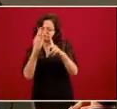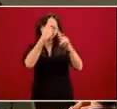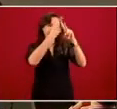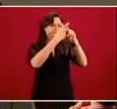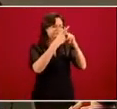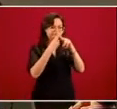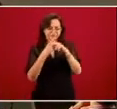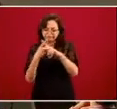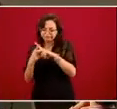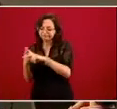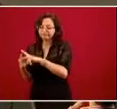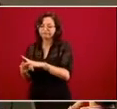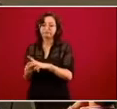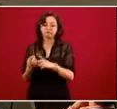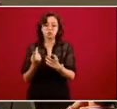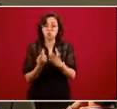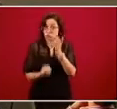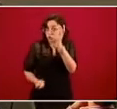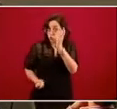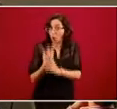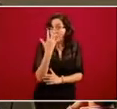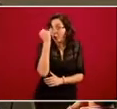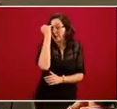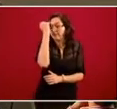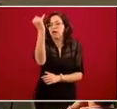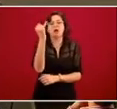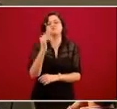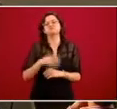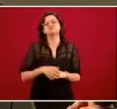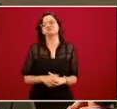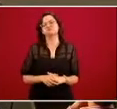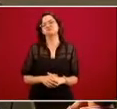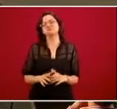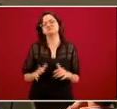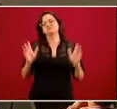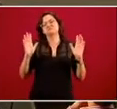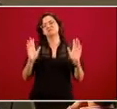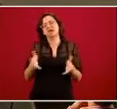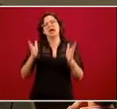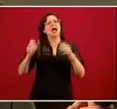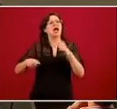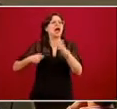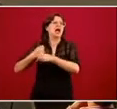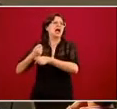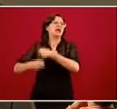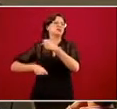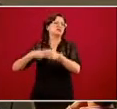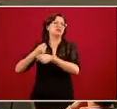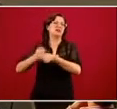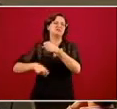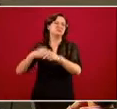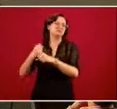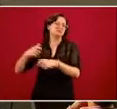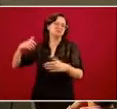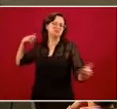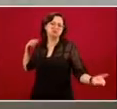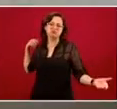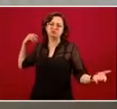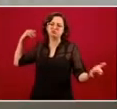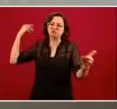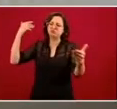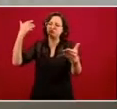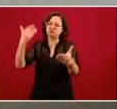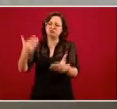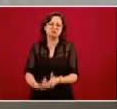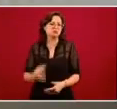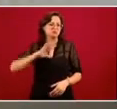after analyzing the data and the mathematical models, but this is not a new measure. This is a measure that has been used for